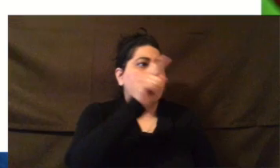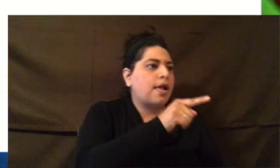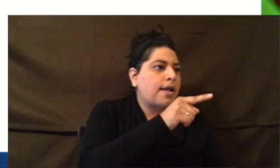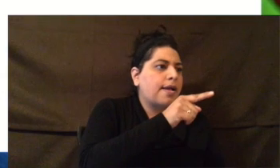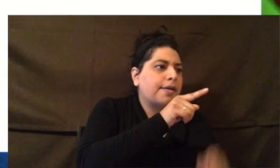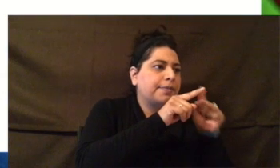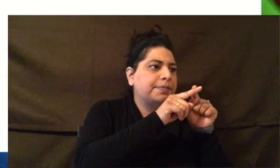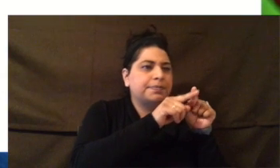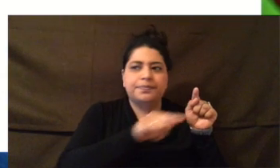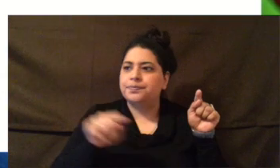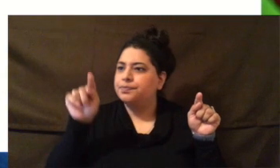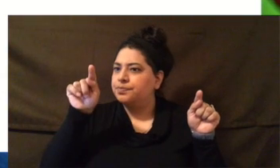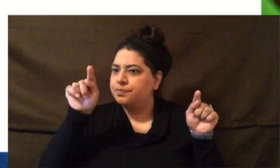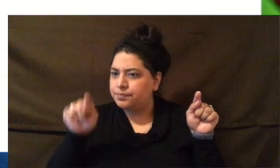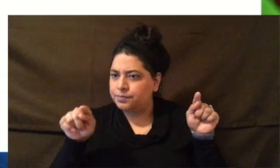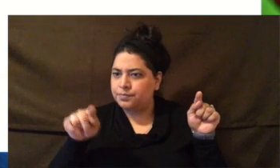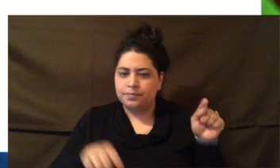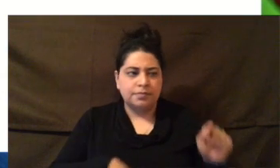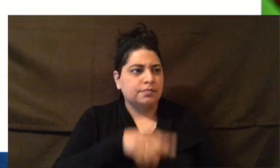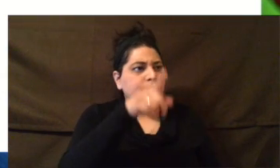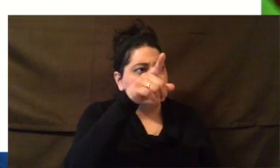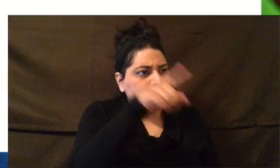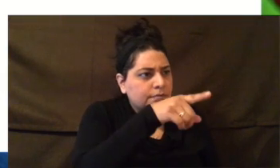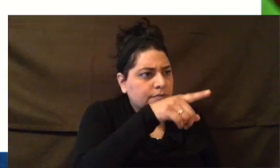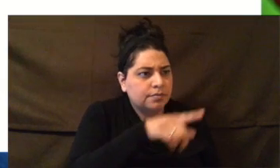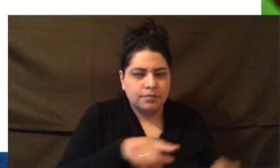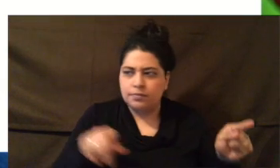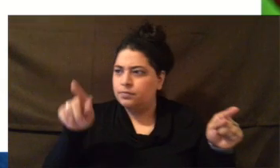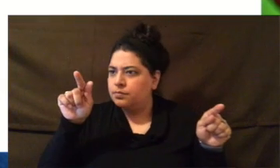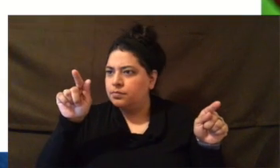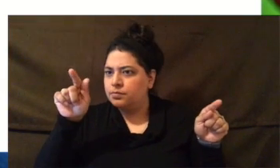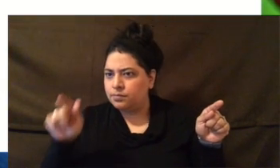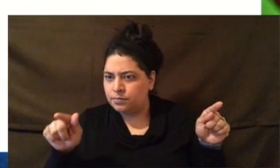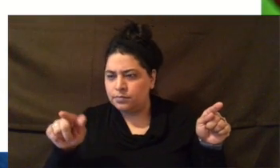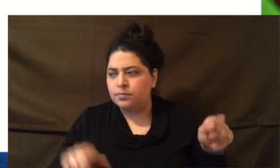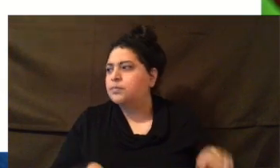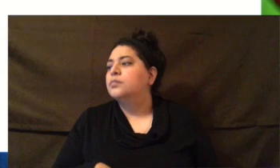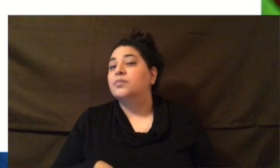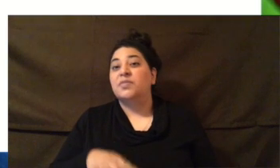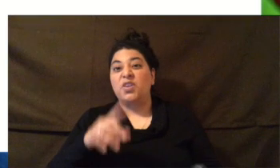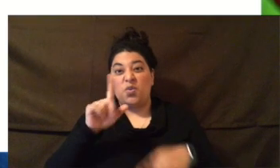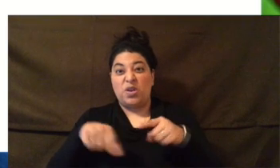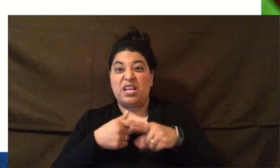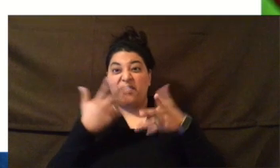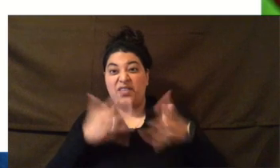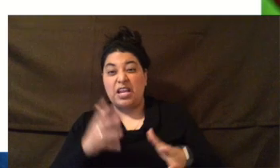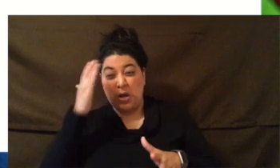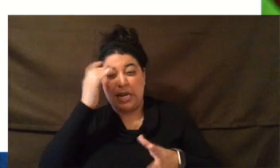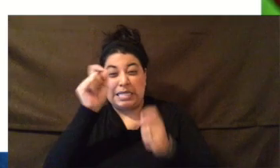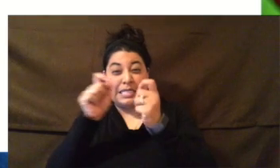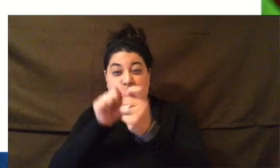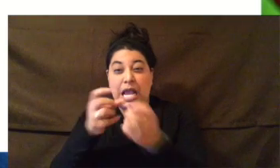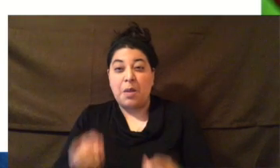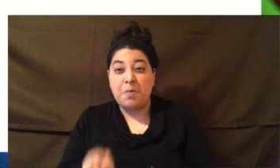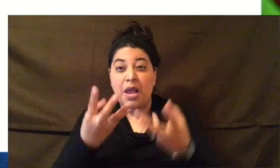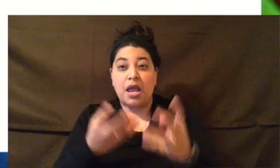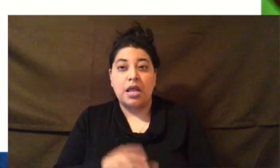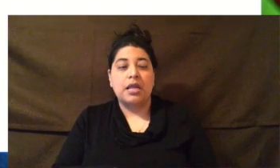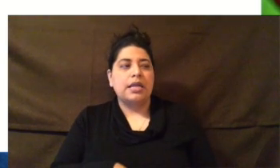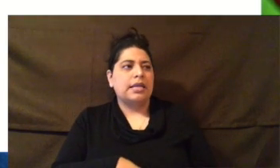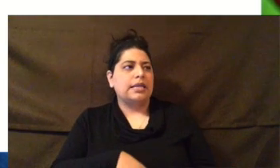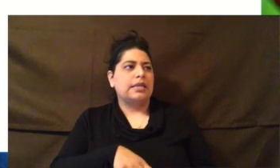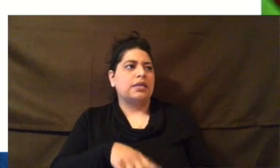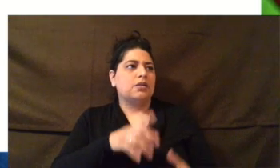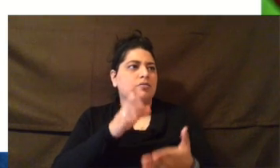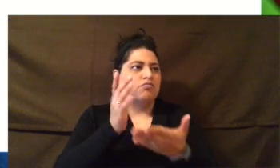out these 2's, you'll mark a tally, mark a tally, mark a tally. That way at the end, you know exactly how many. So go ahead and count